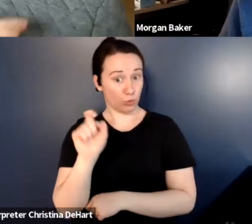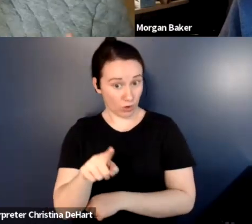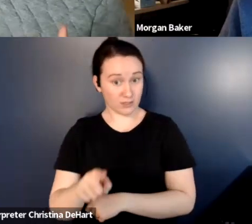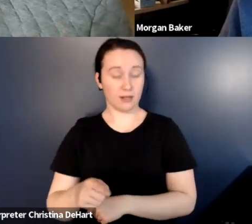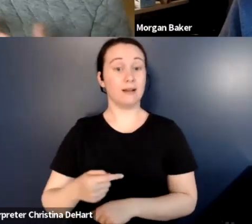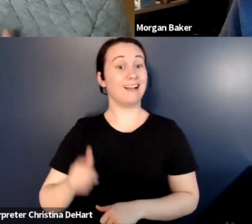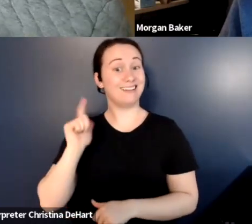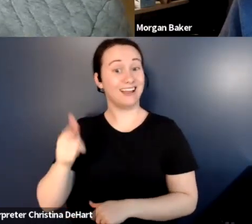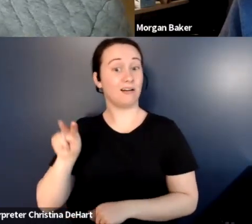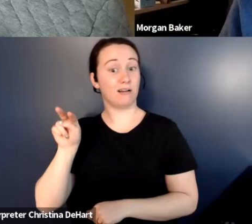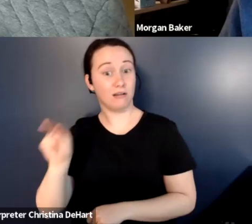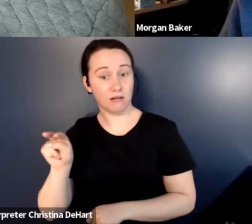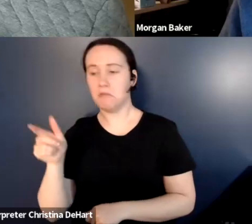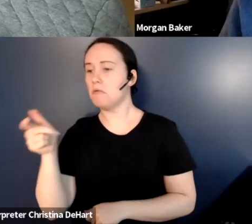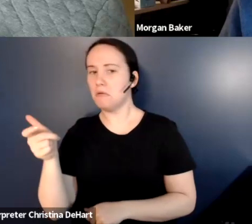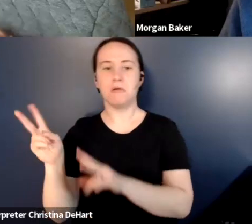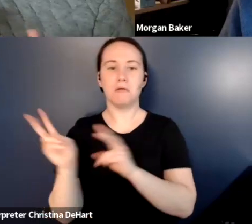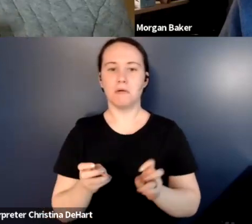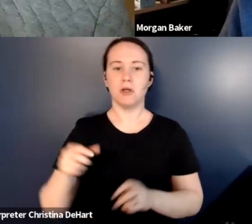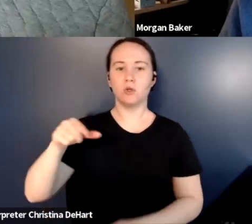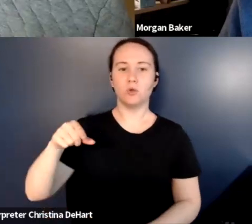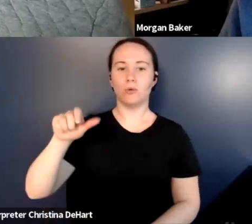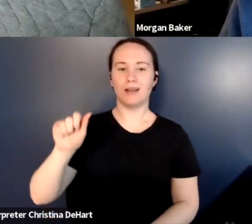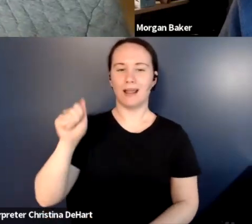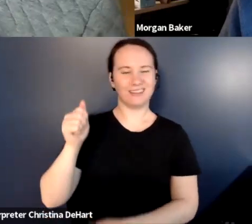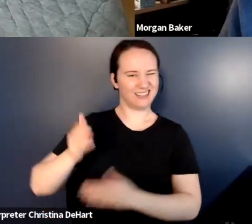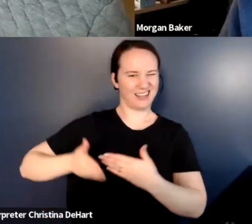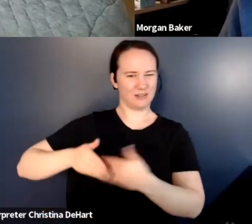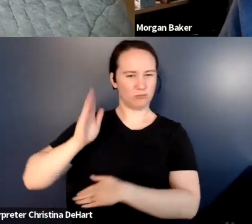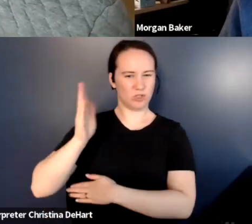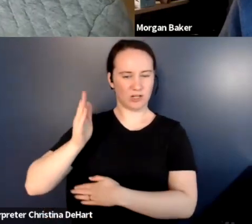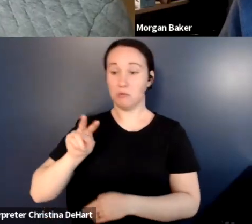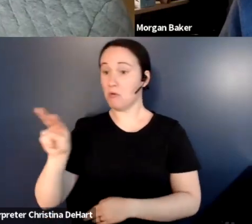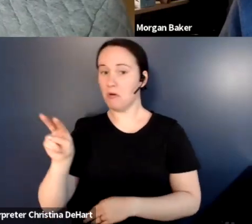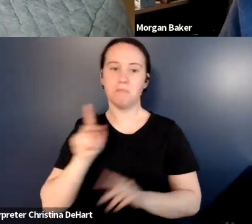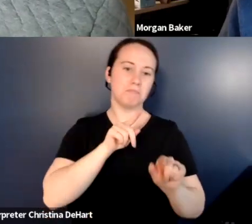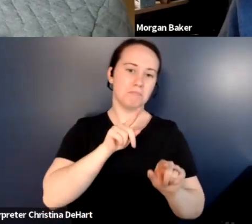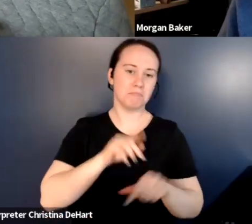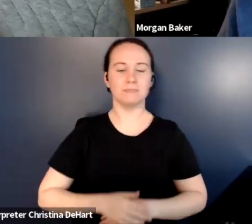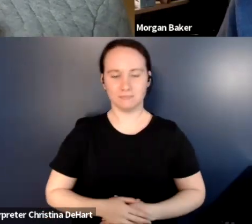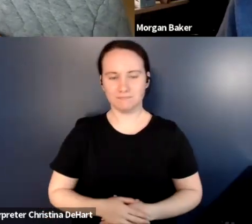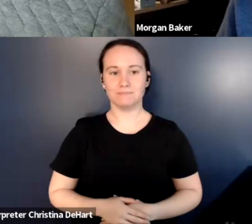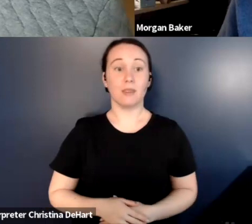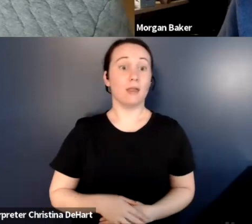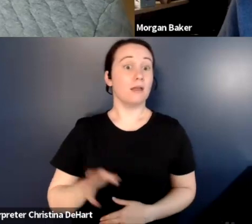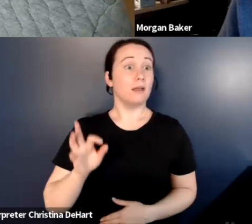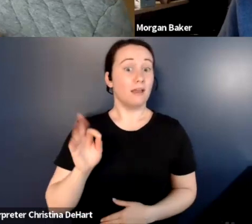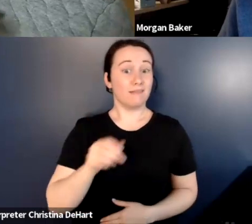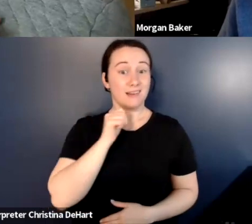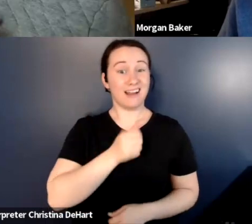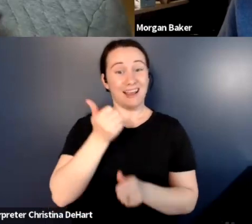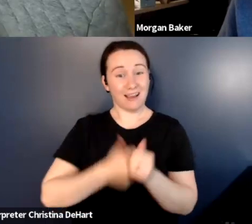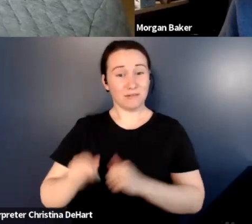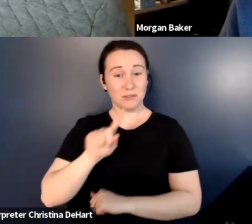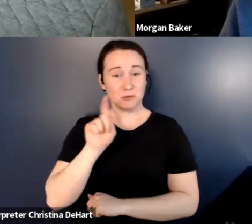a question answer response section at the end of the presentation. If we don't get to every question, that